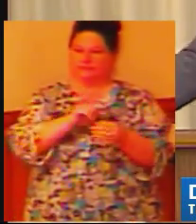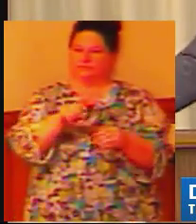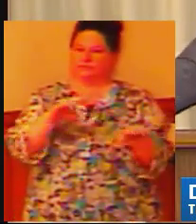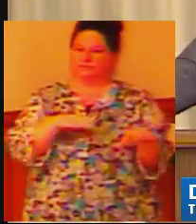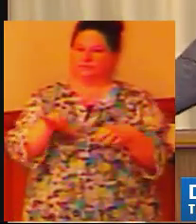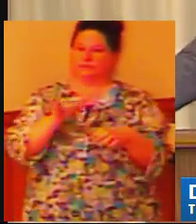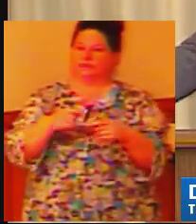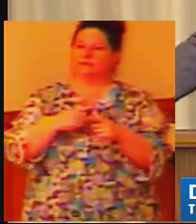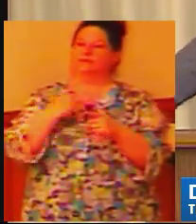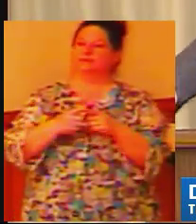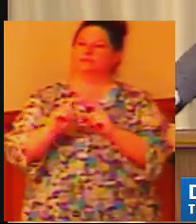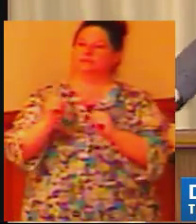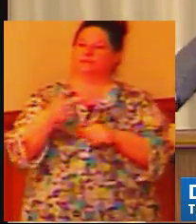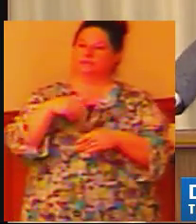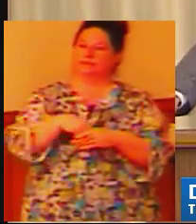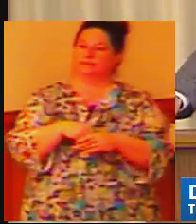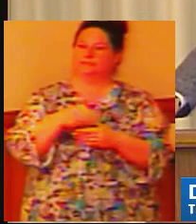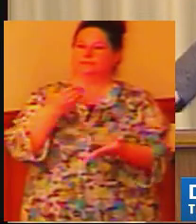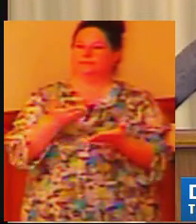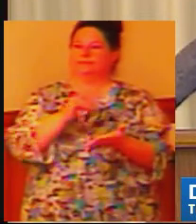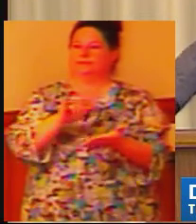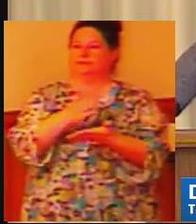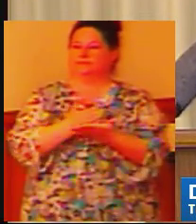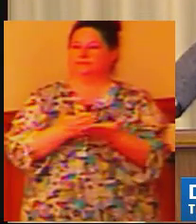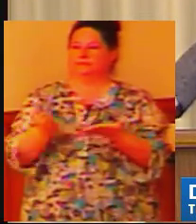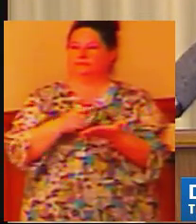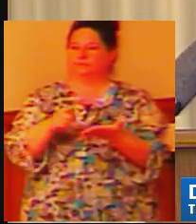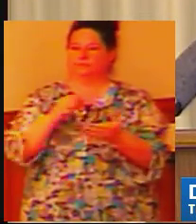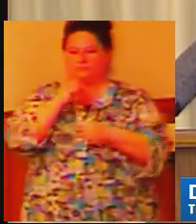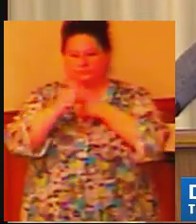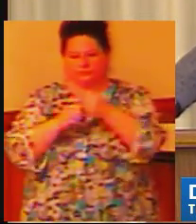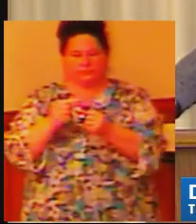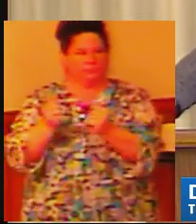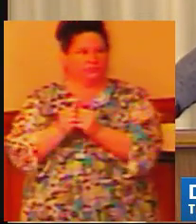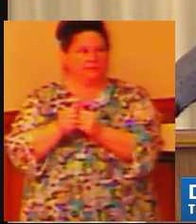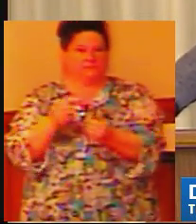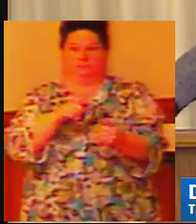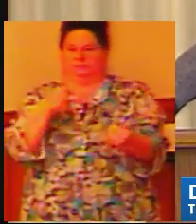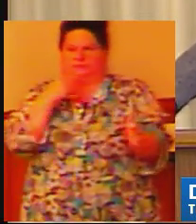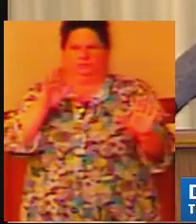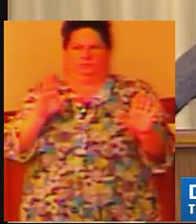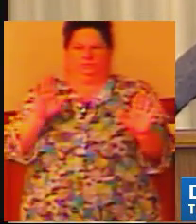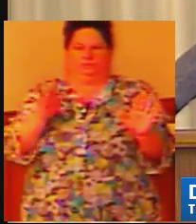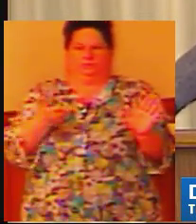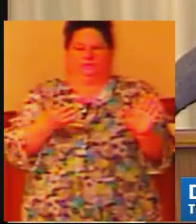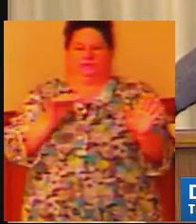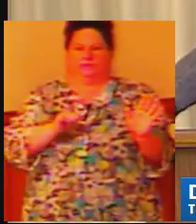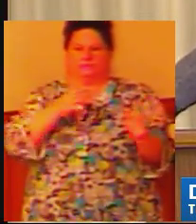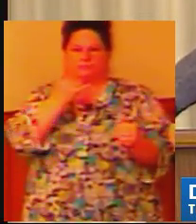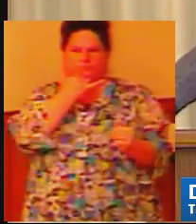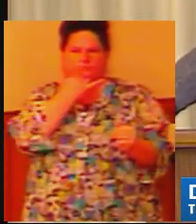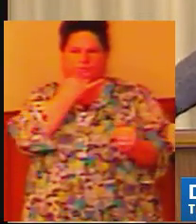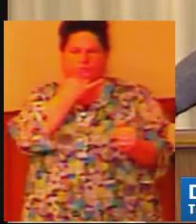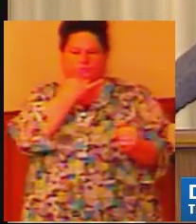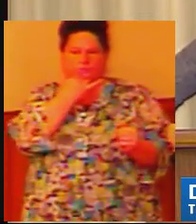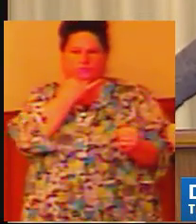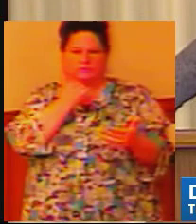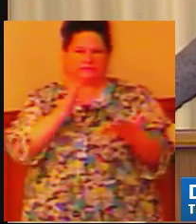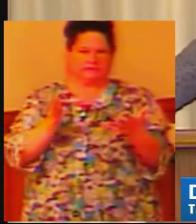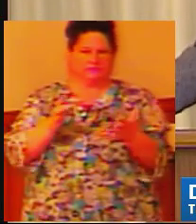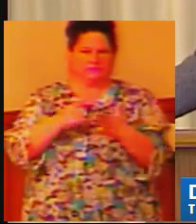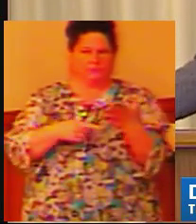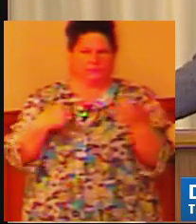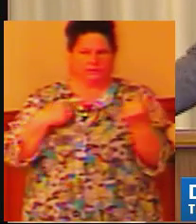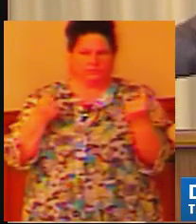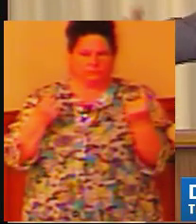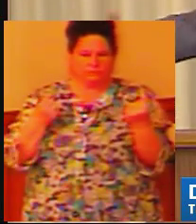and then turn it in. So that might be something that you struggle with where you're like, wait a minute, that's wrong. What do I